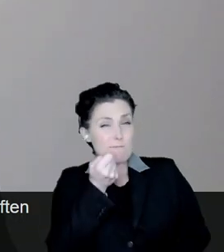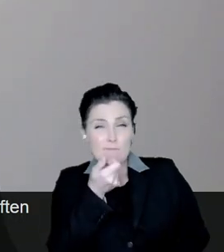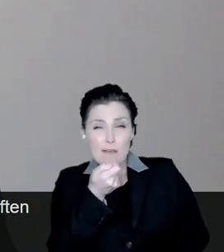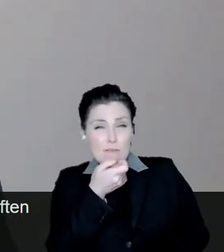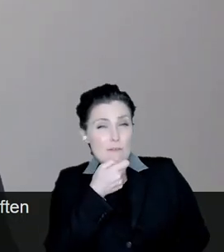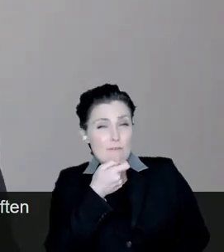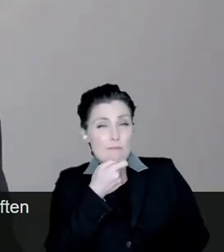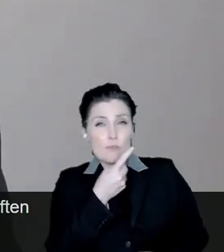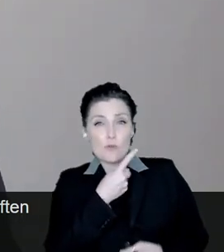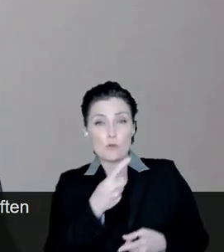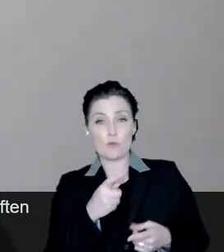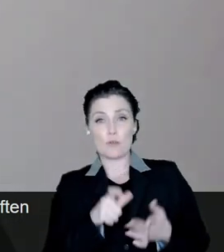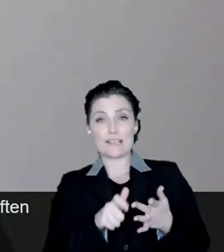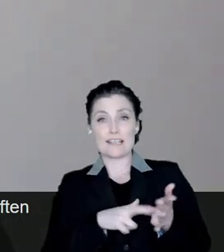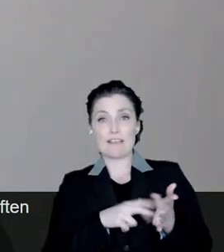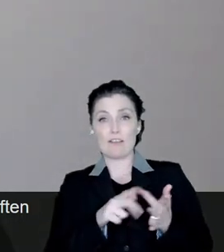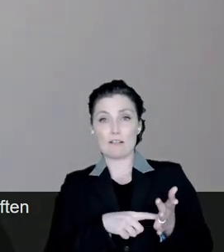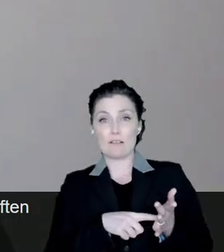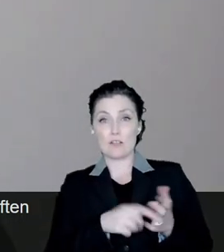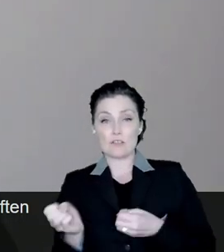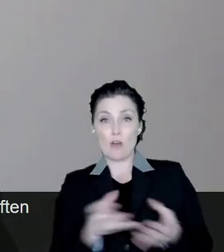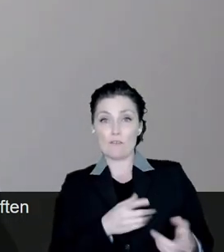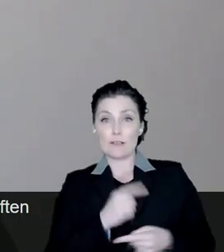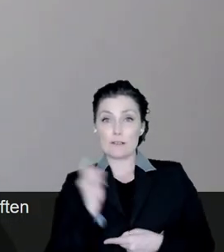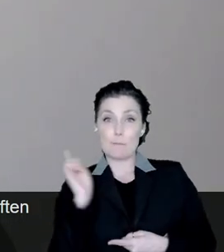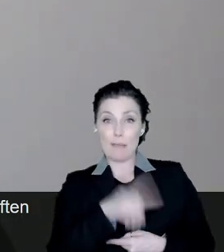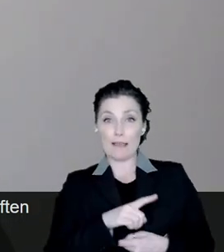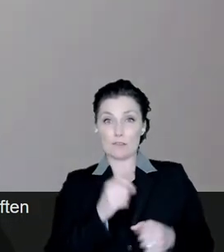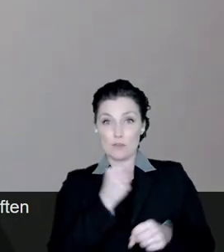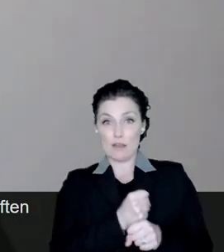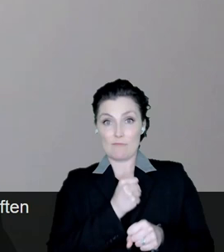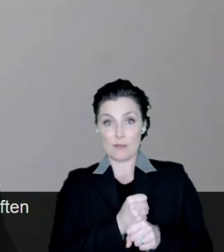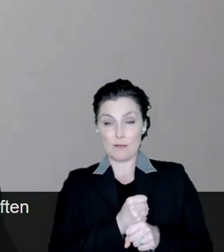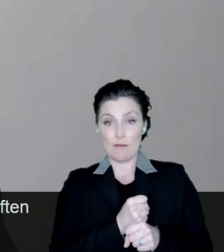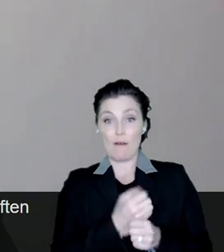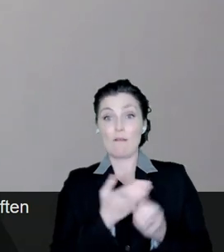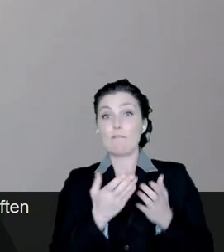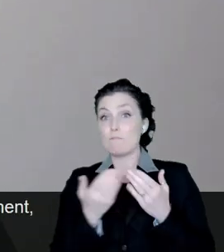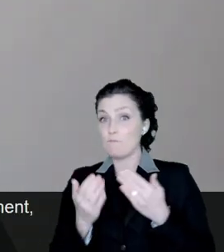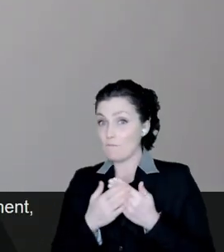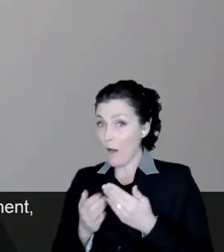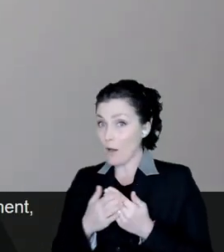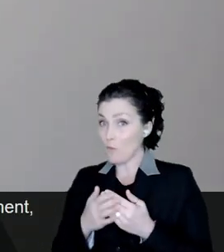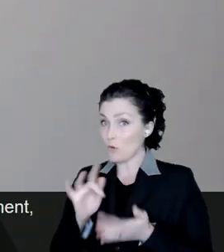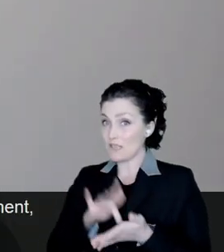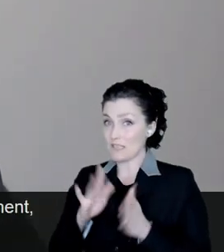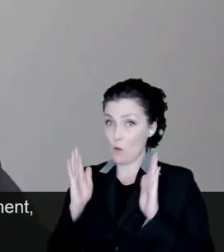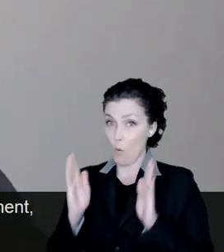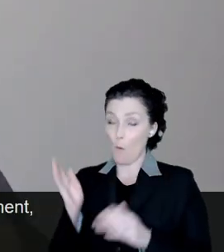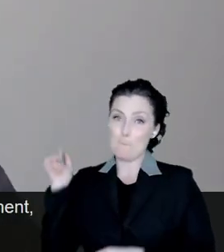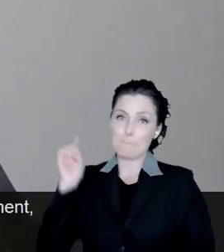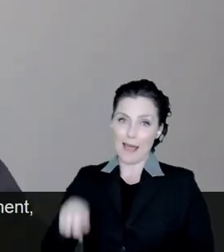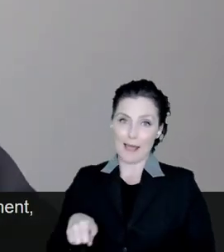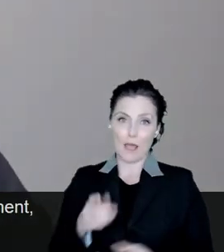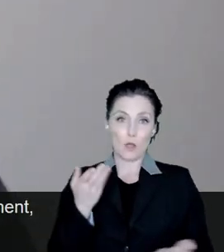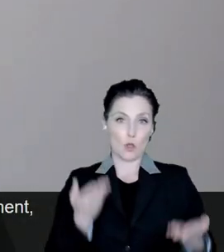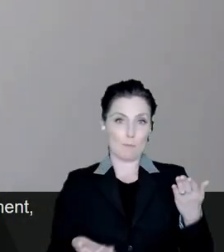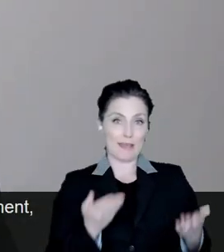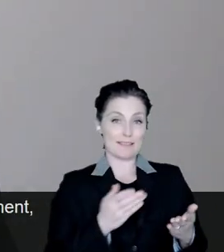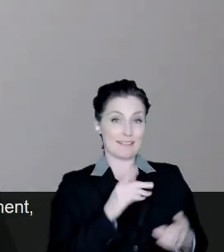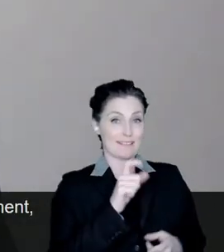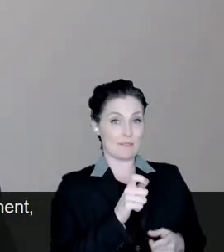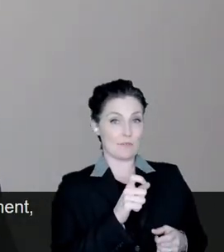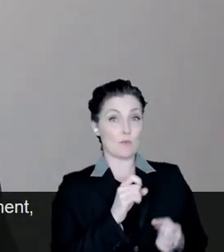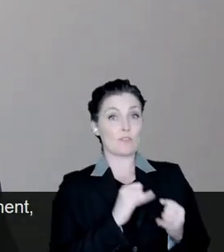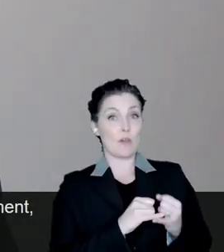to government. Far more in proportionate terms, City Hall staff returned to civil servants. And that's before the